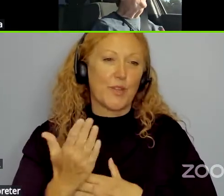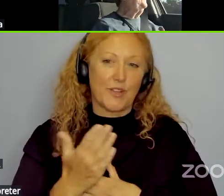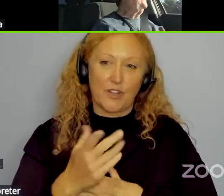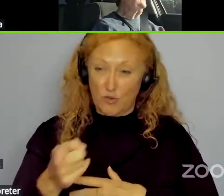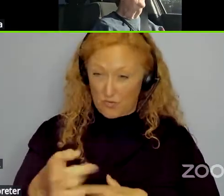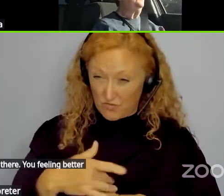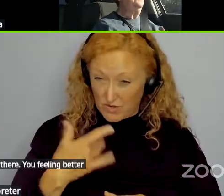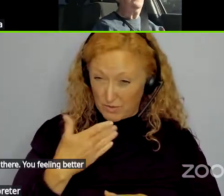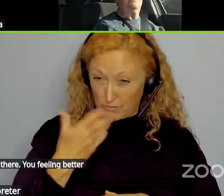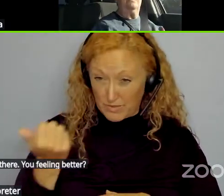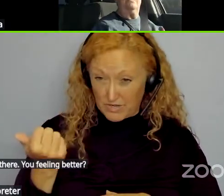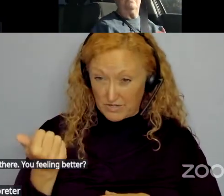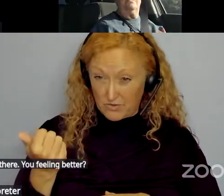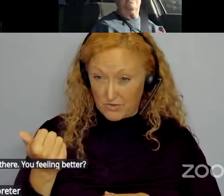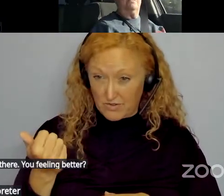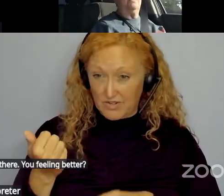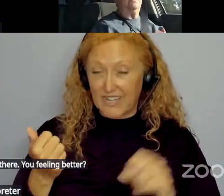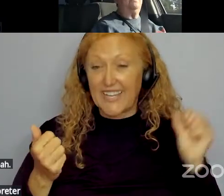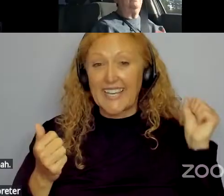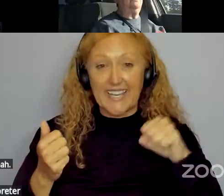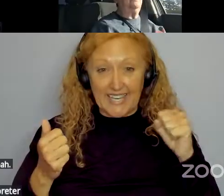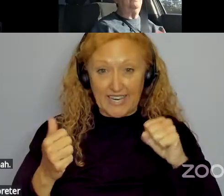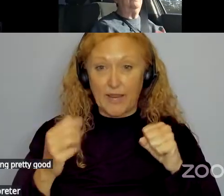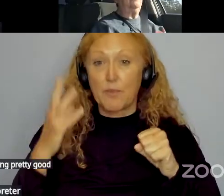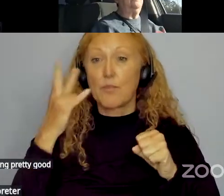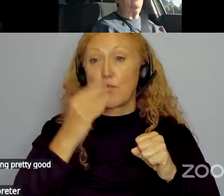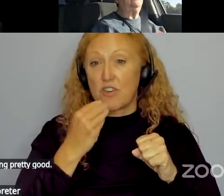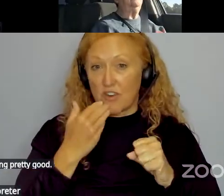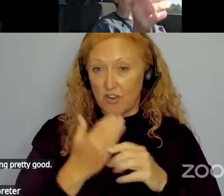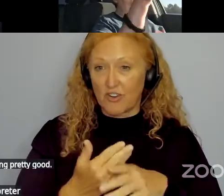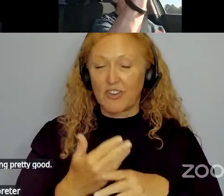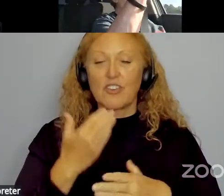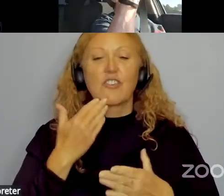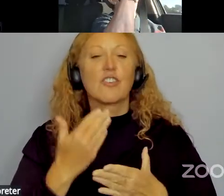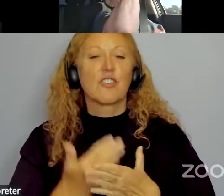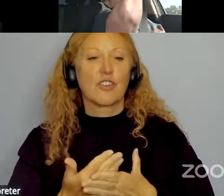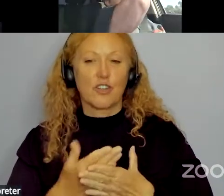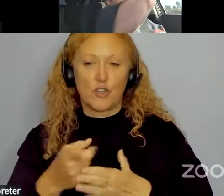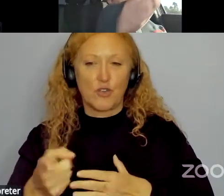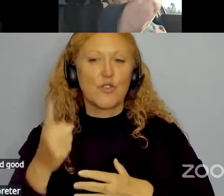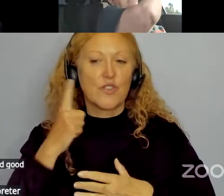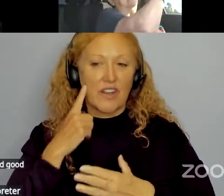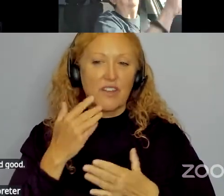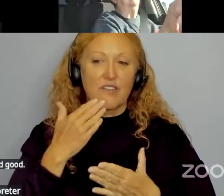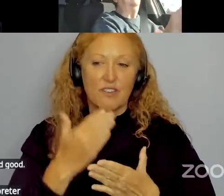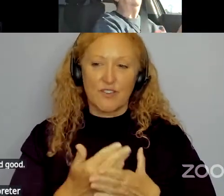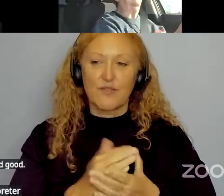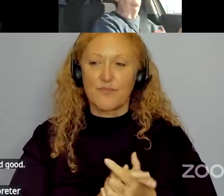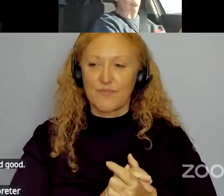better? Yeah, I'm feeling pretty good. Okay, good. You sound good.